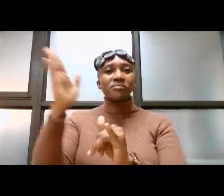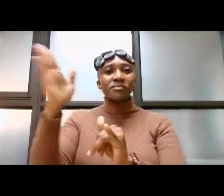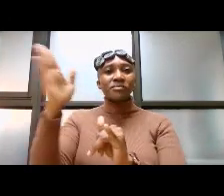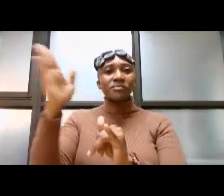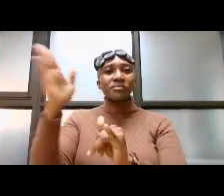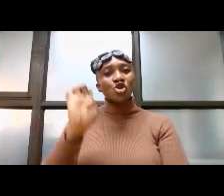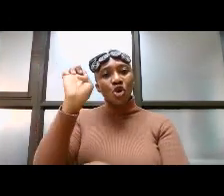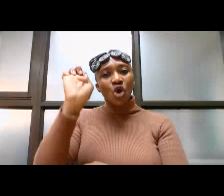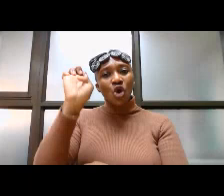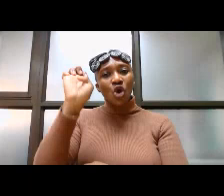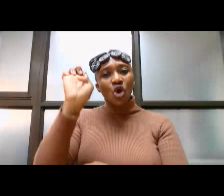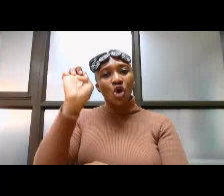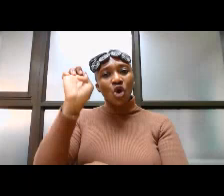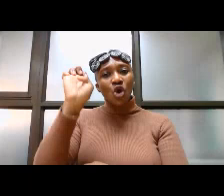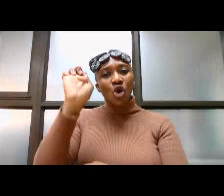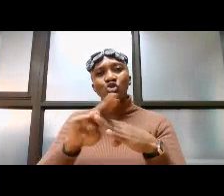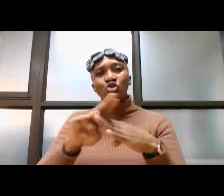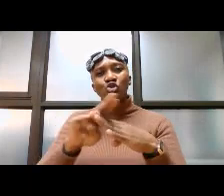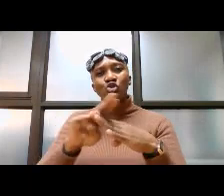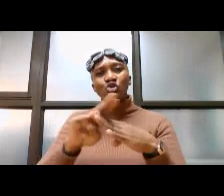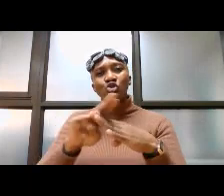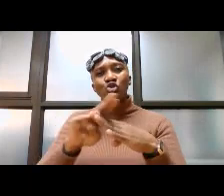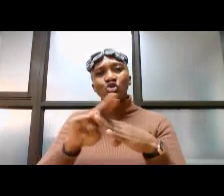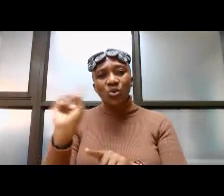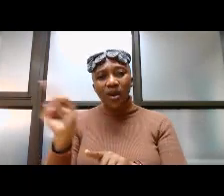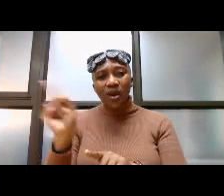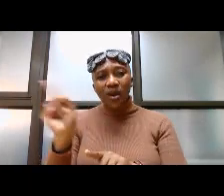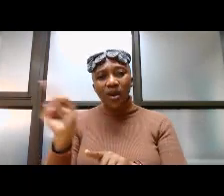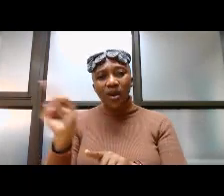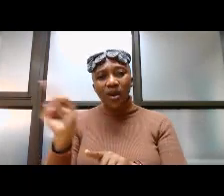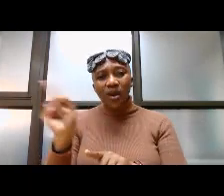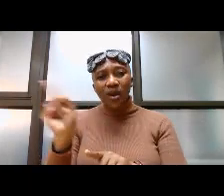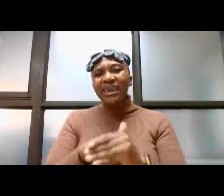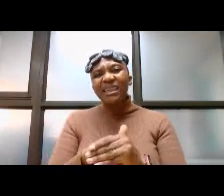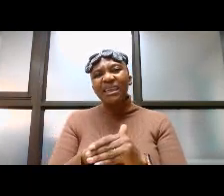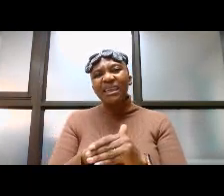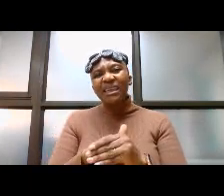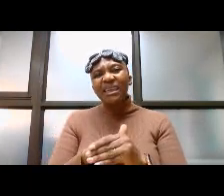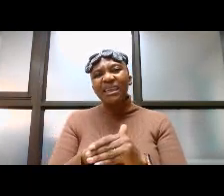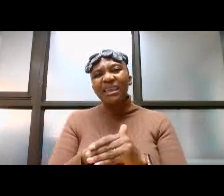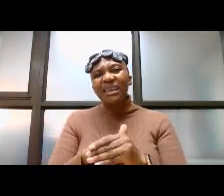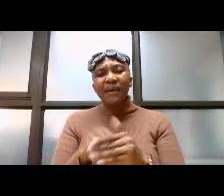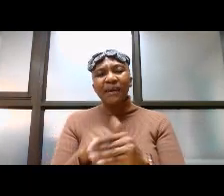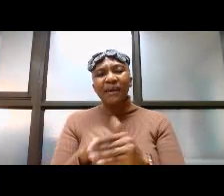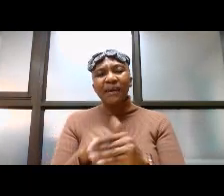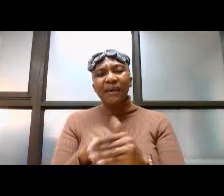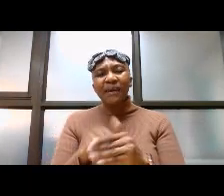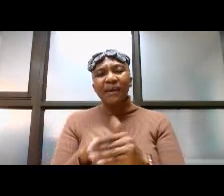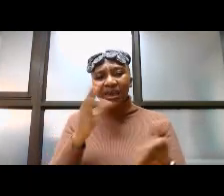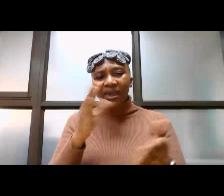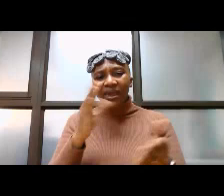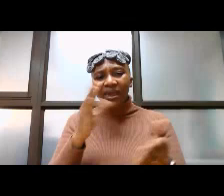used as in a freak show. So they were viewing her as an